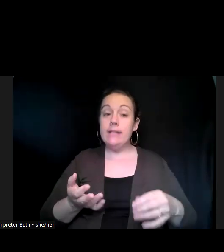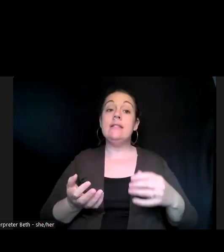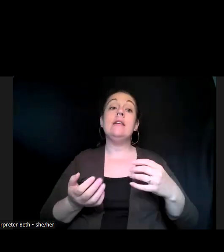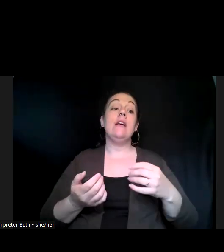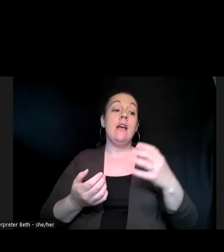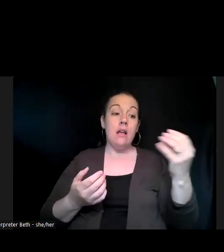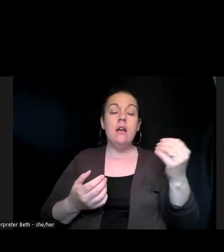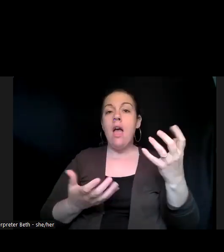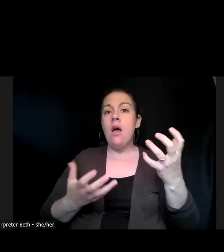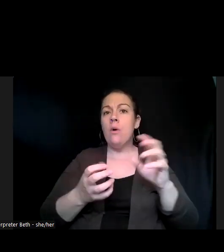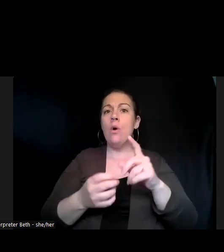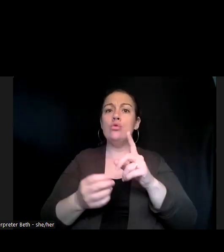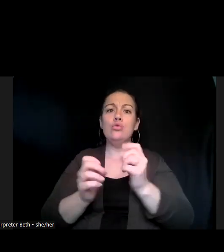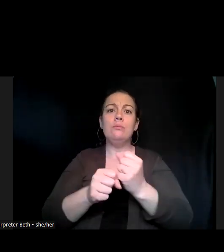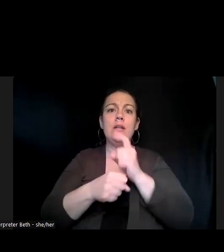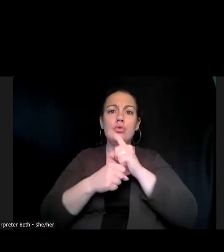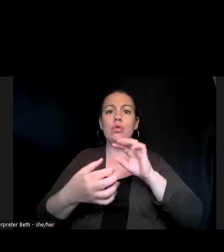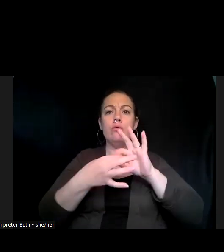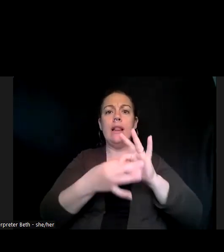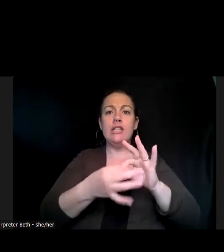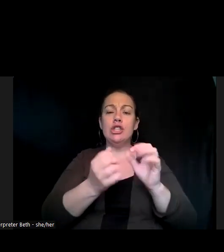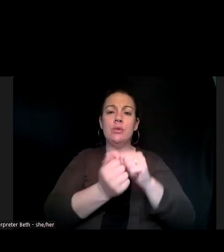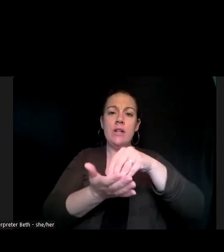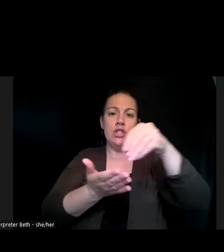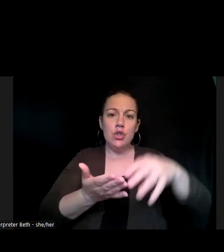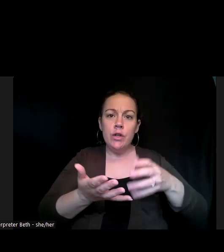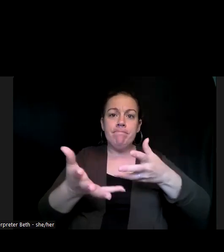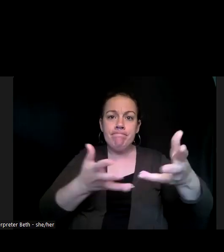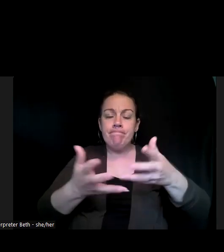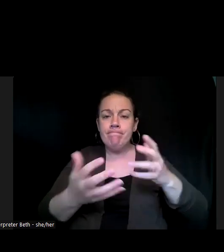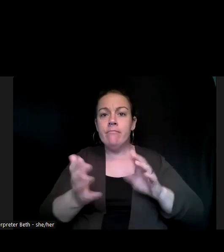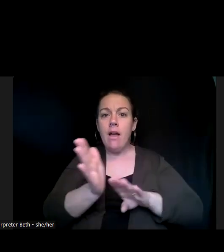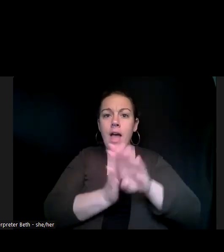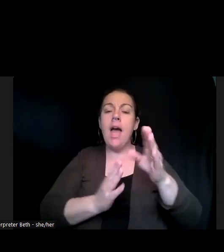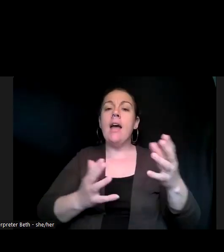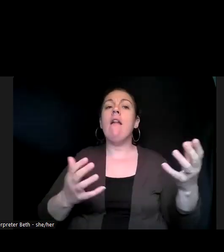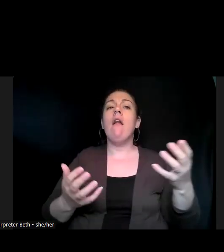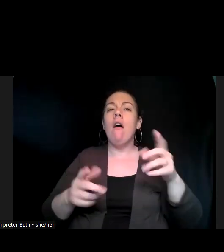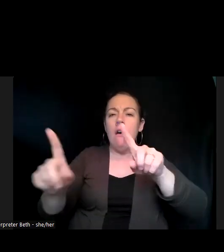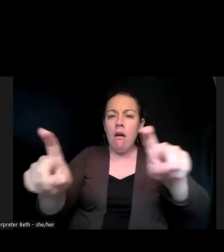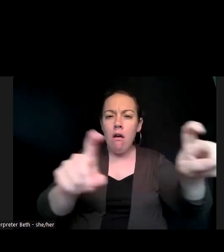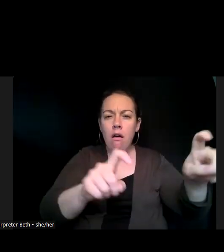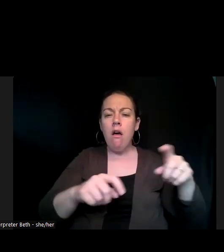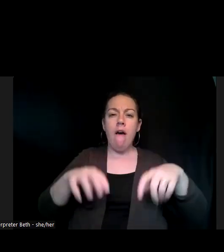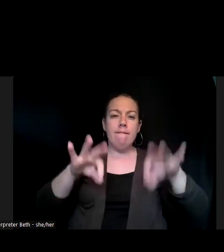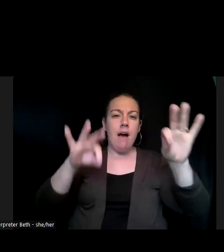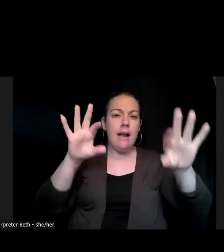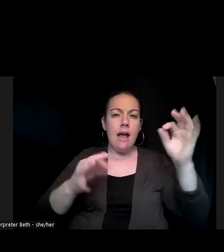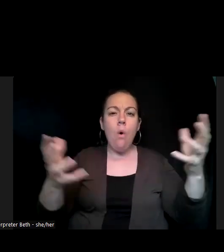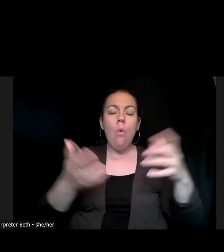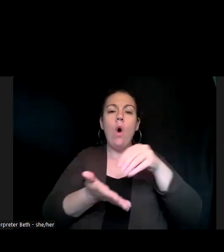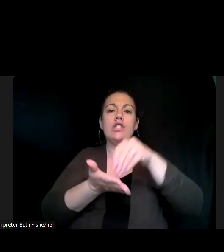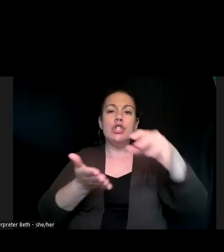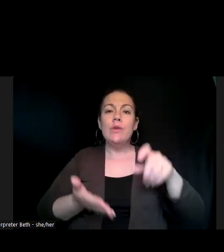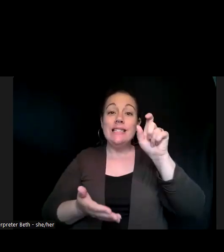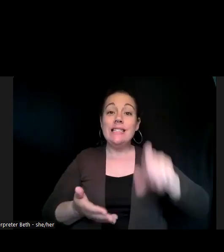with students and engaging the community in what students need to feel safe, and having sort of an asset-based frame